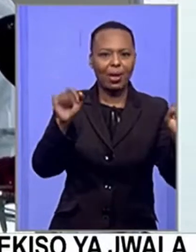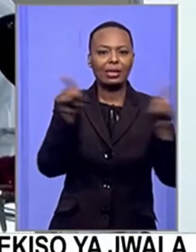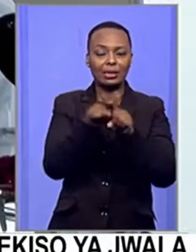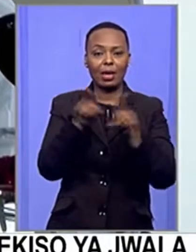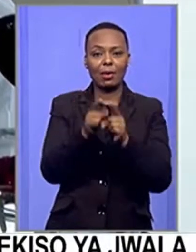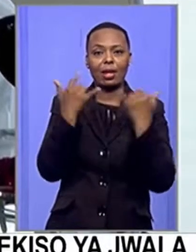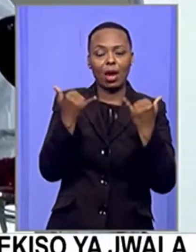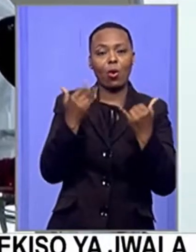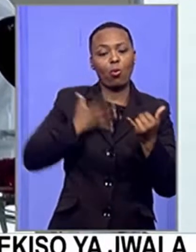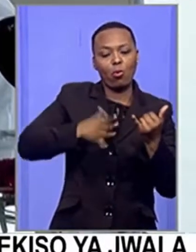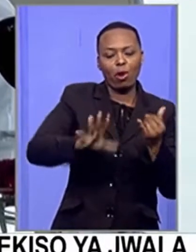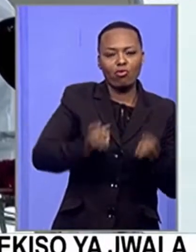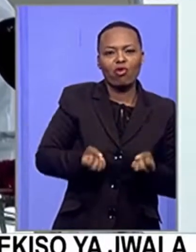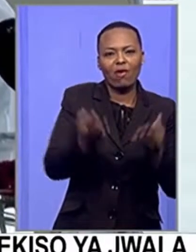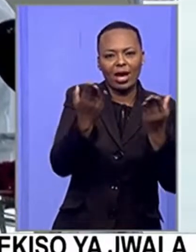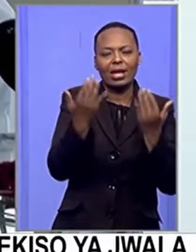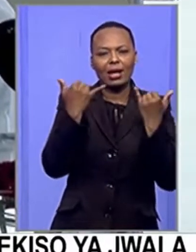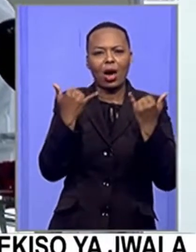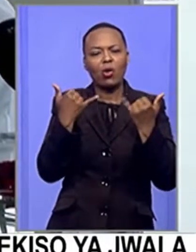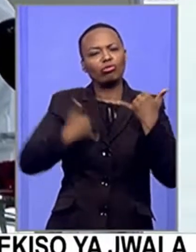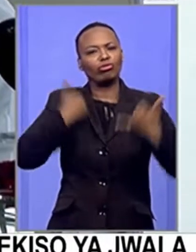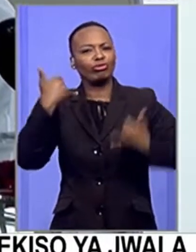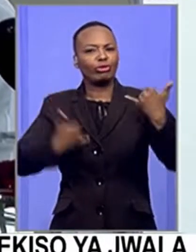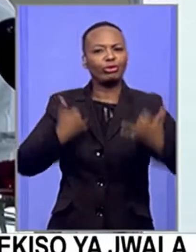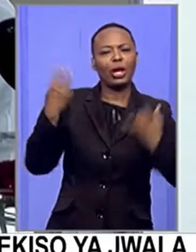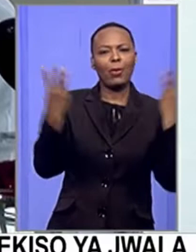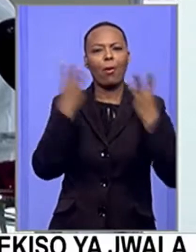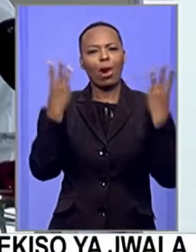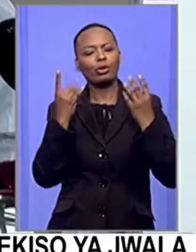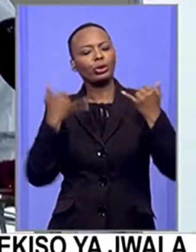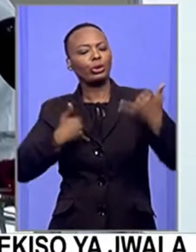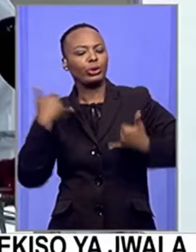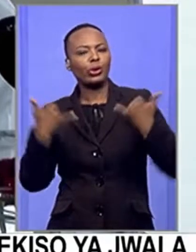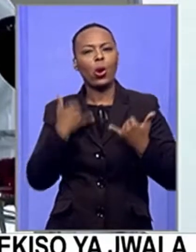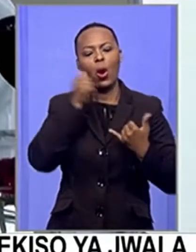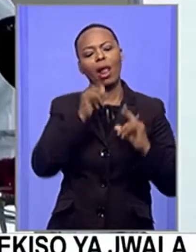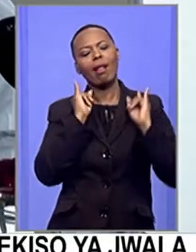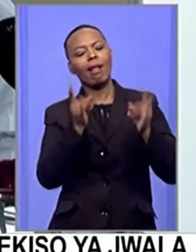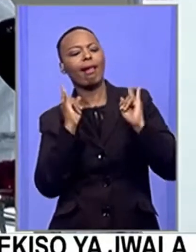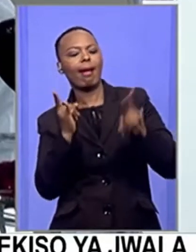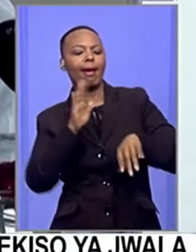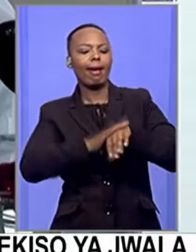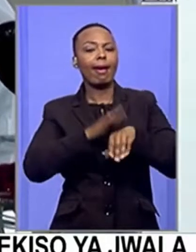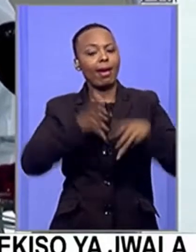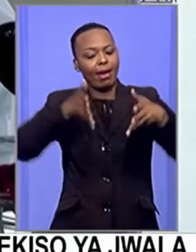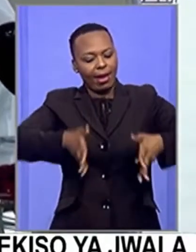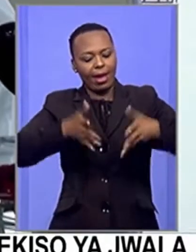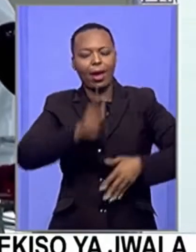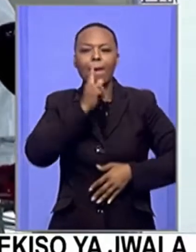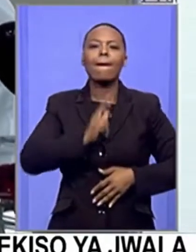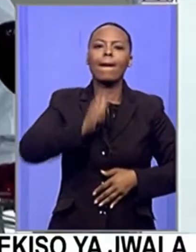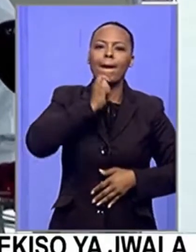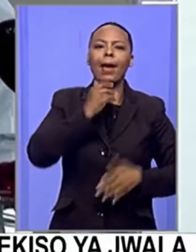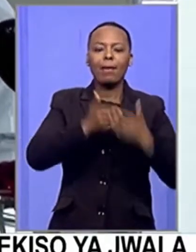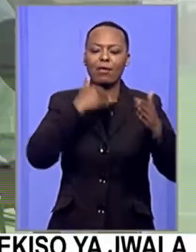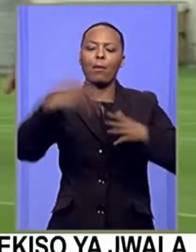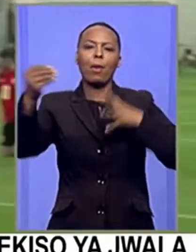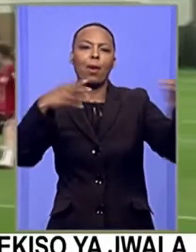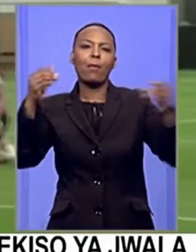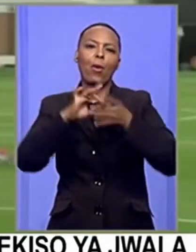to provide another great space for people to enjoy during their time here just before they